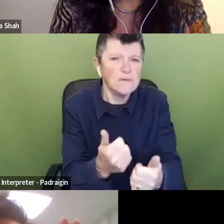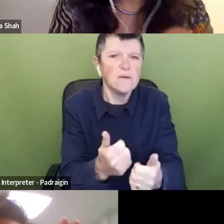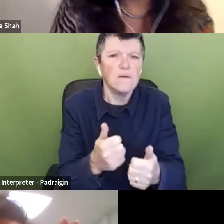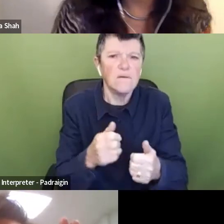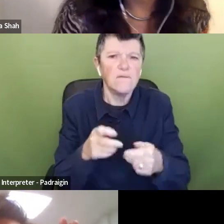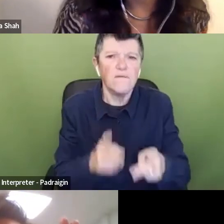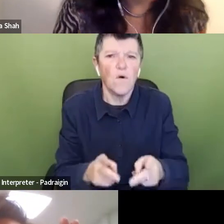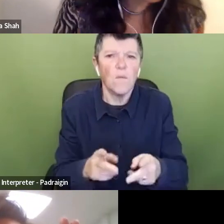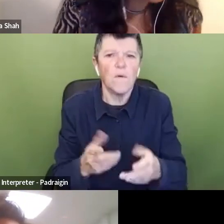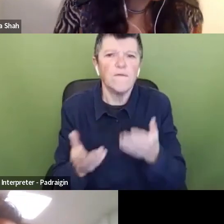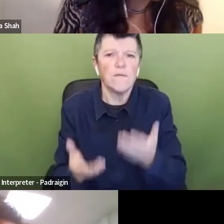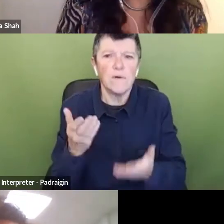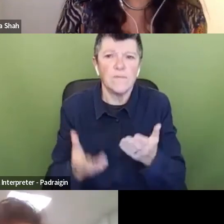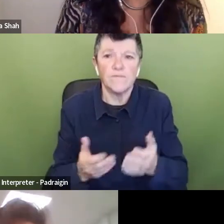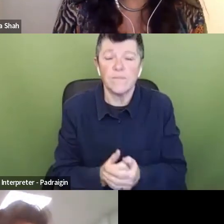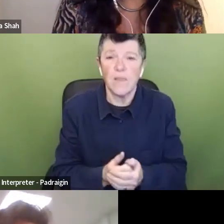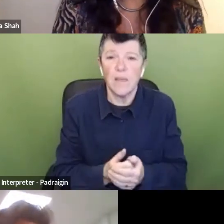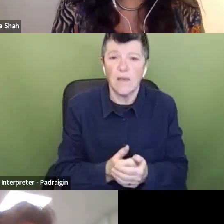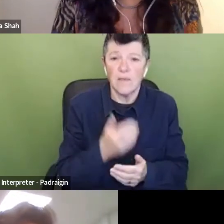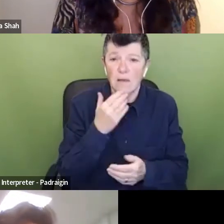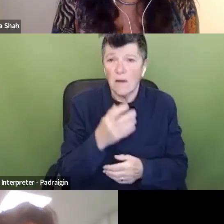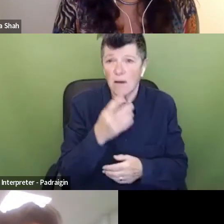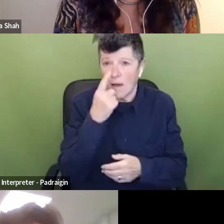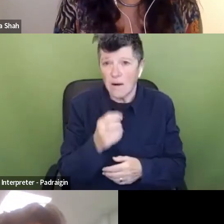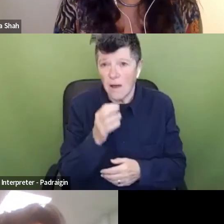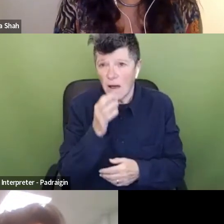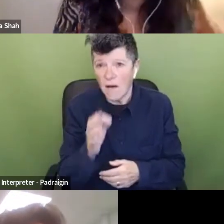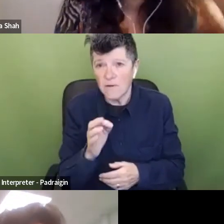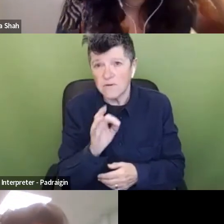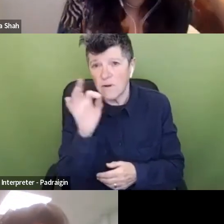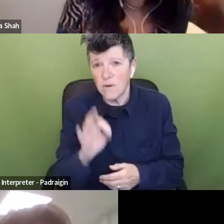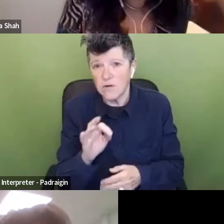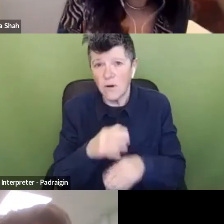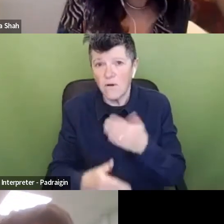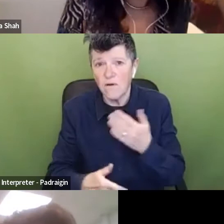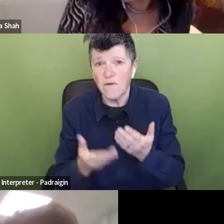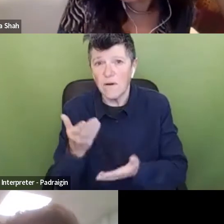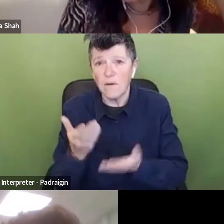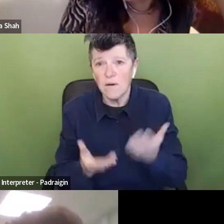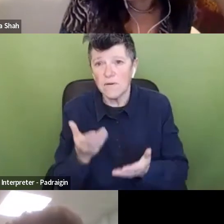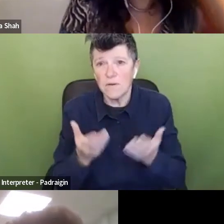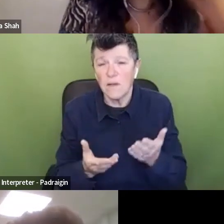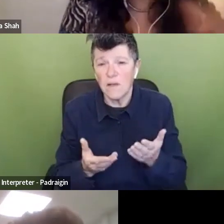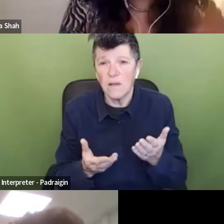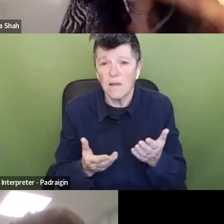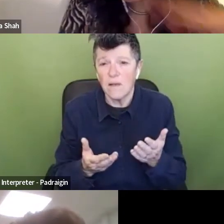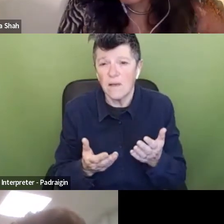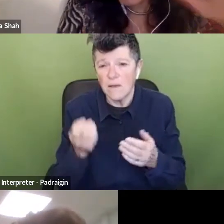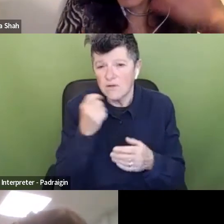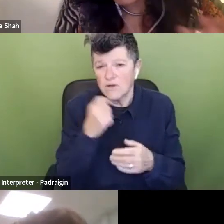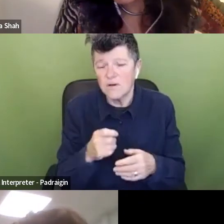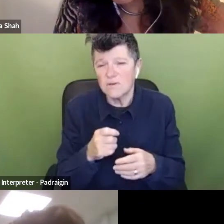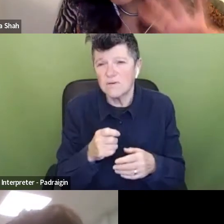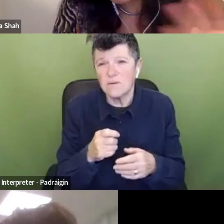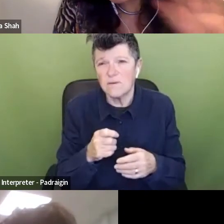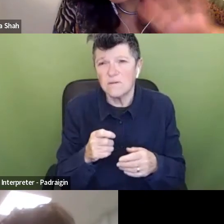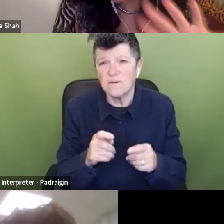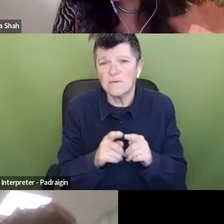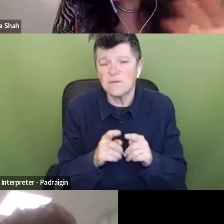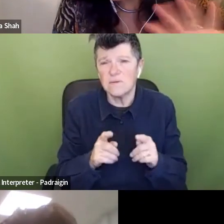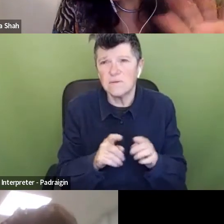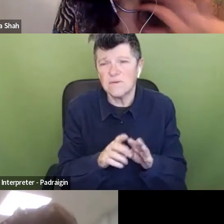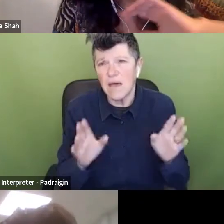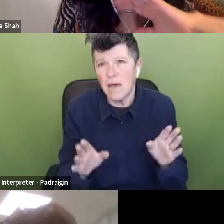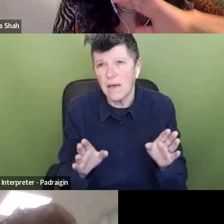Thanks. Can I ask a question about comparison as well, in the same, just the same